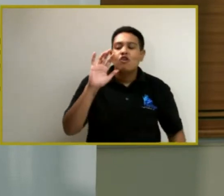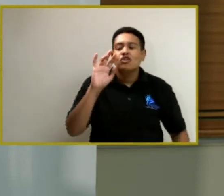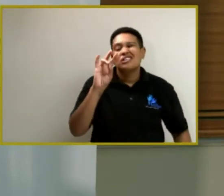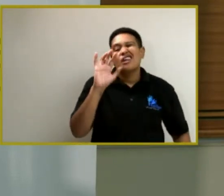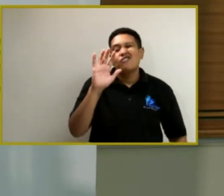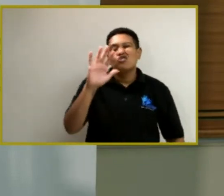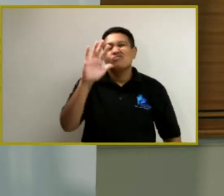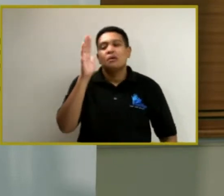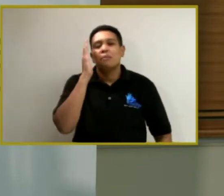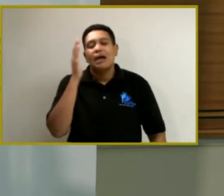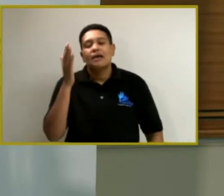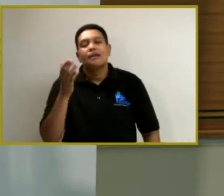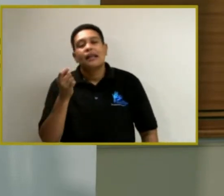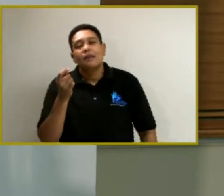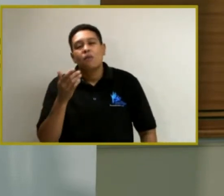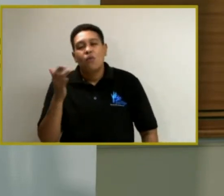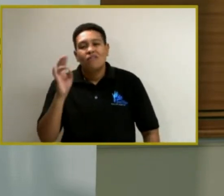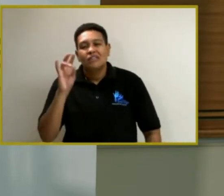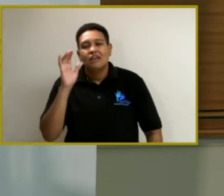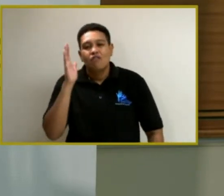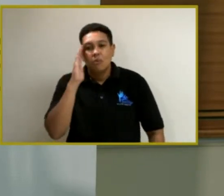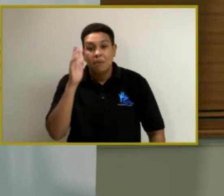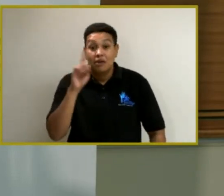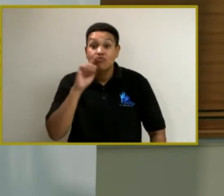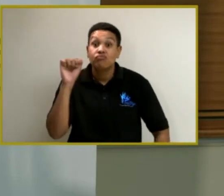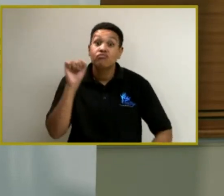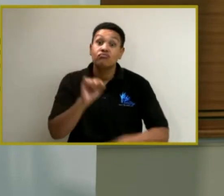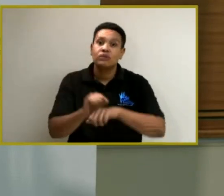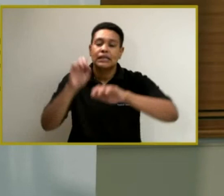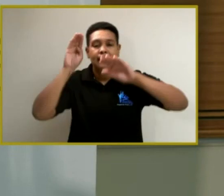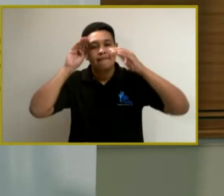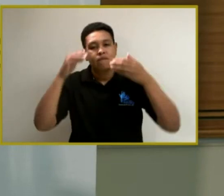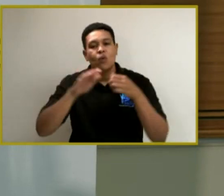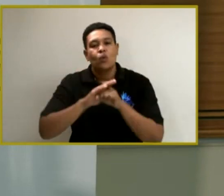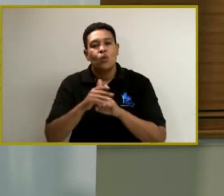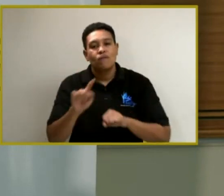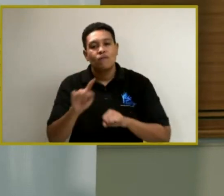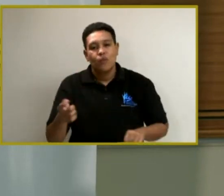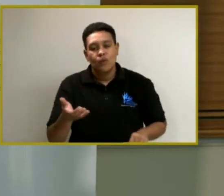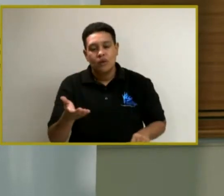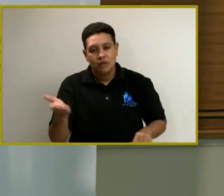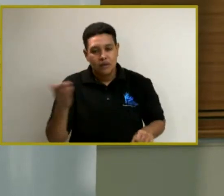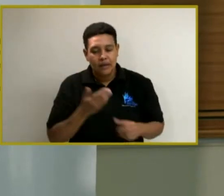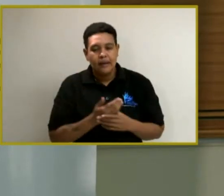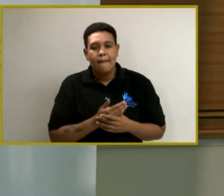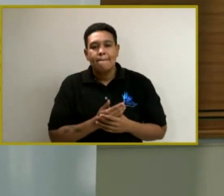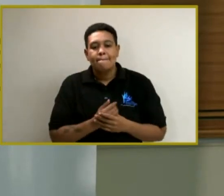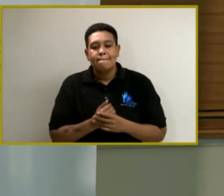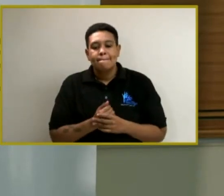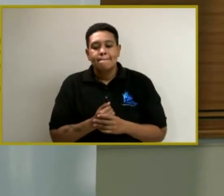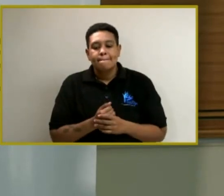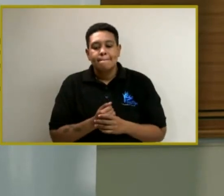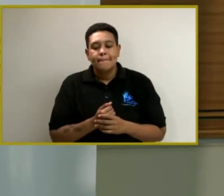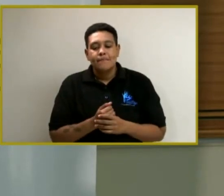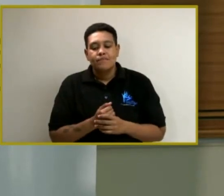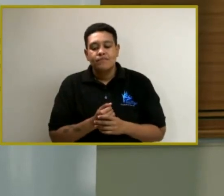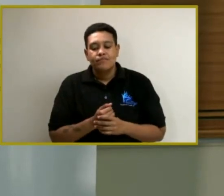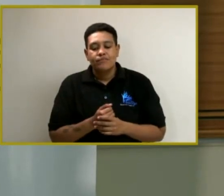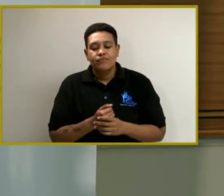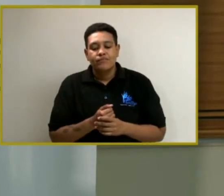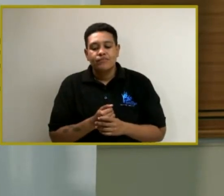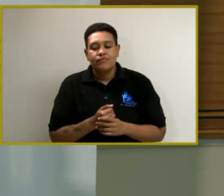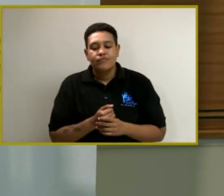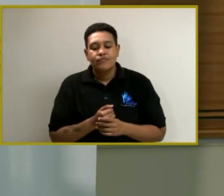so beds, a little over 700 beds that were designated for COVID. And it certainly means